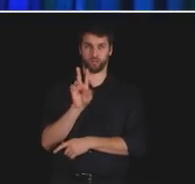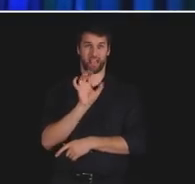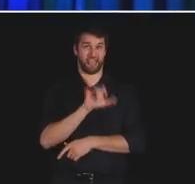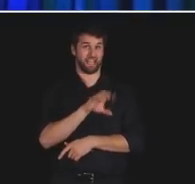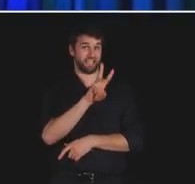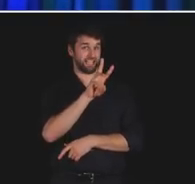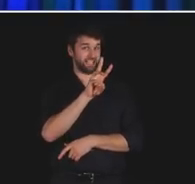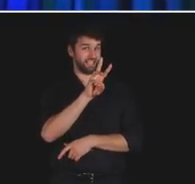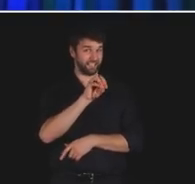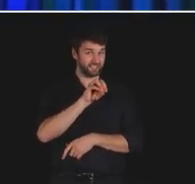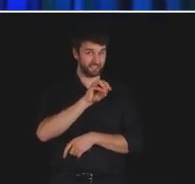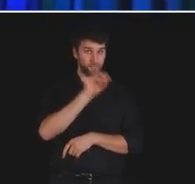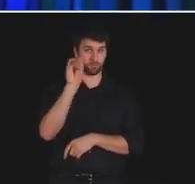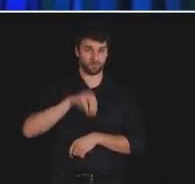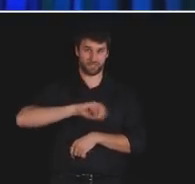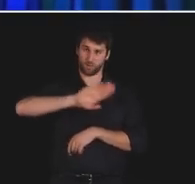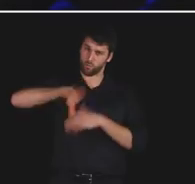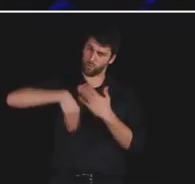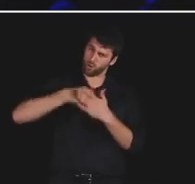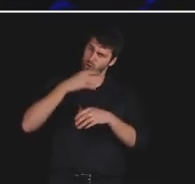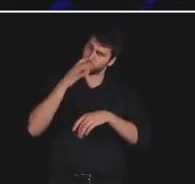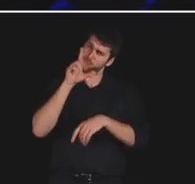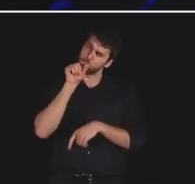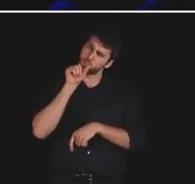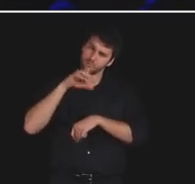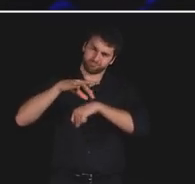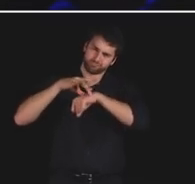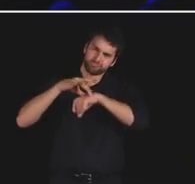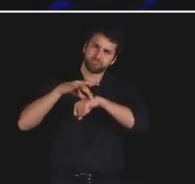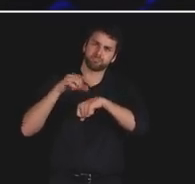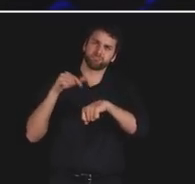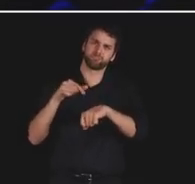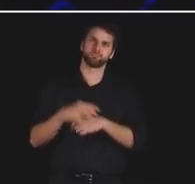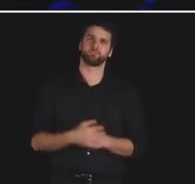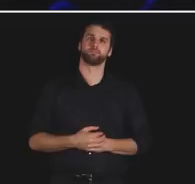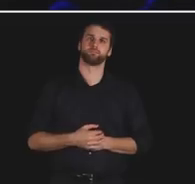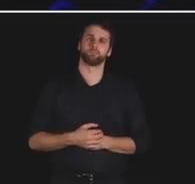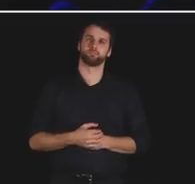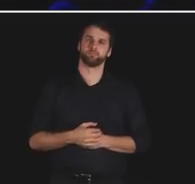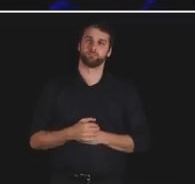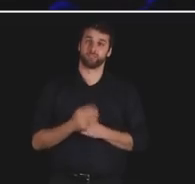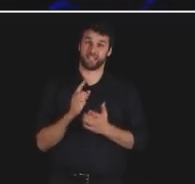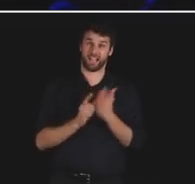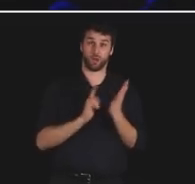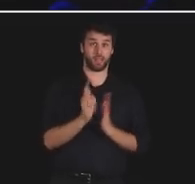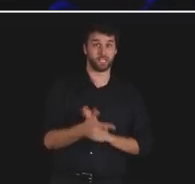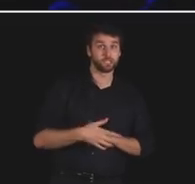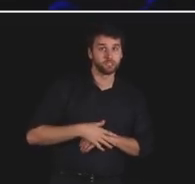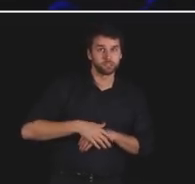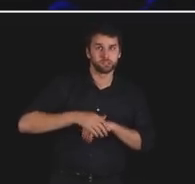after that, midnight came around, and my year list reset back to zero.